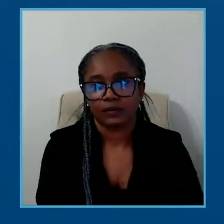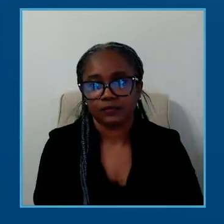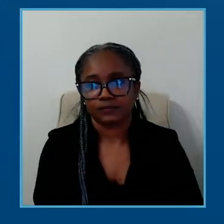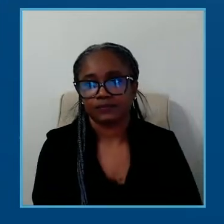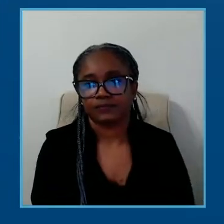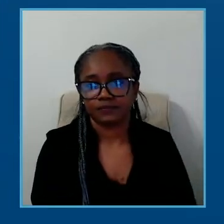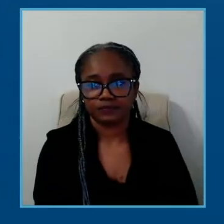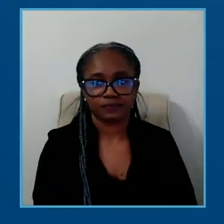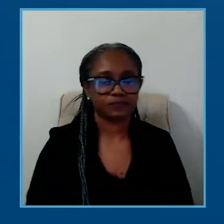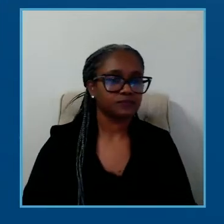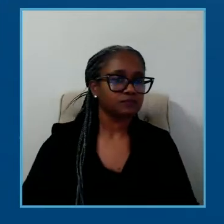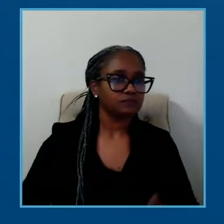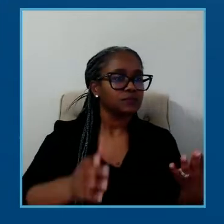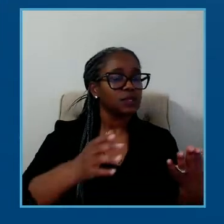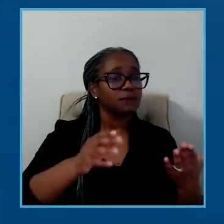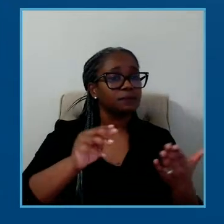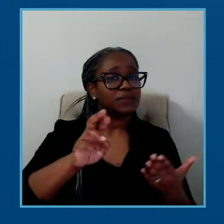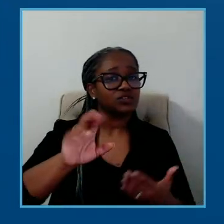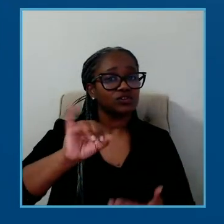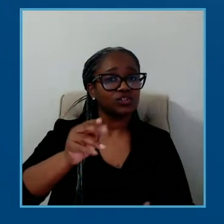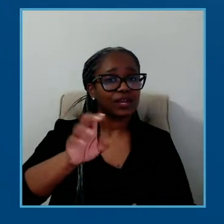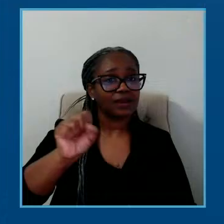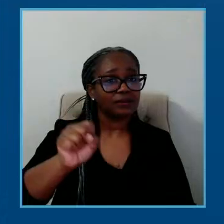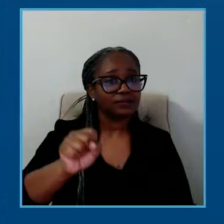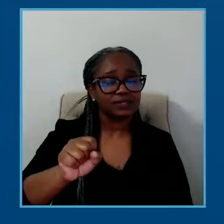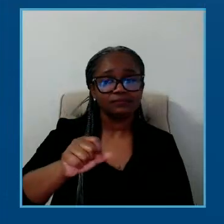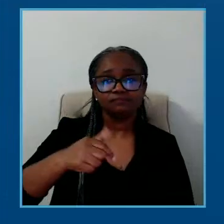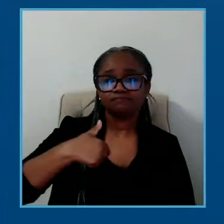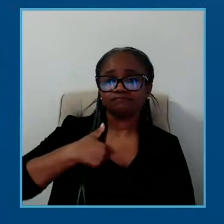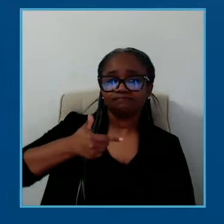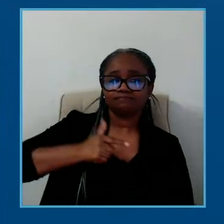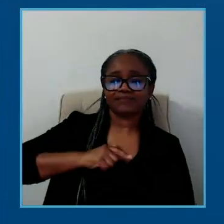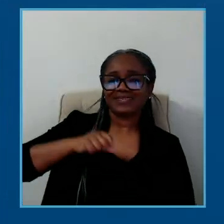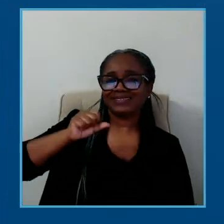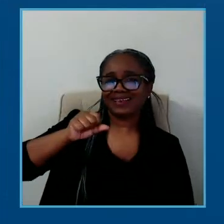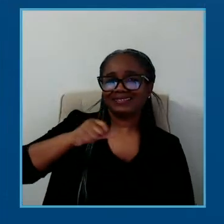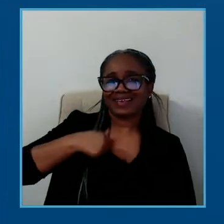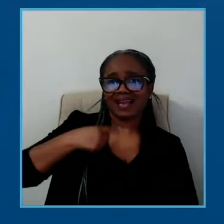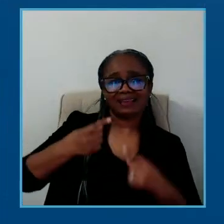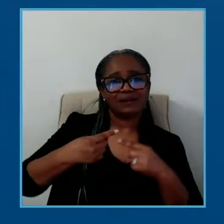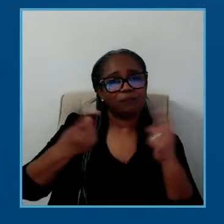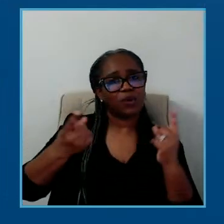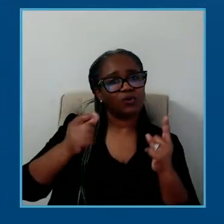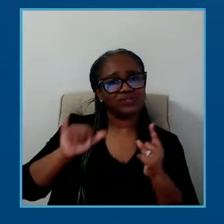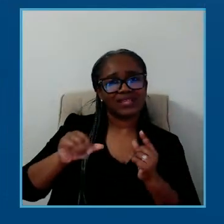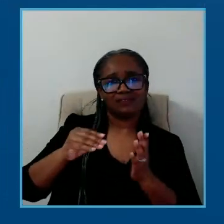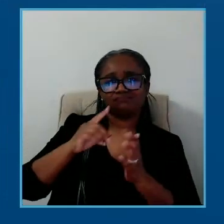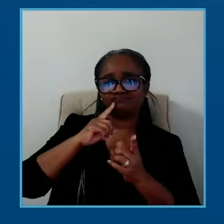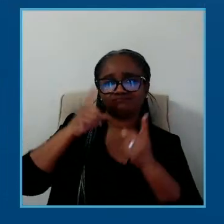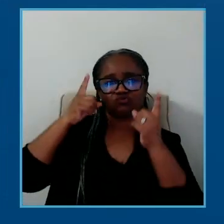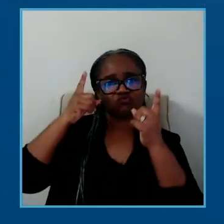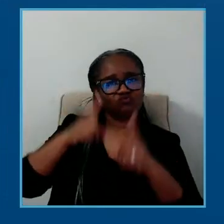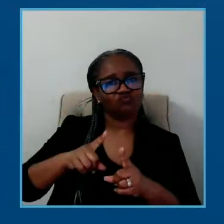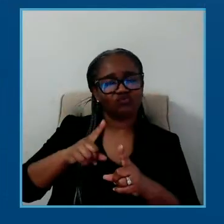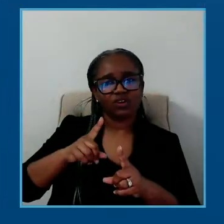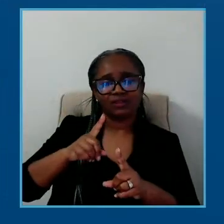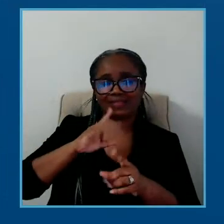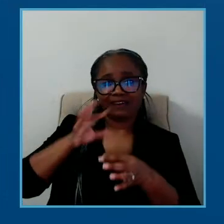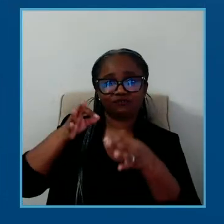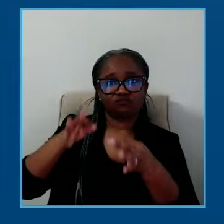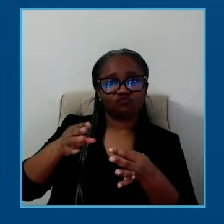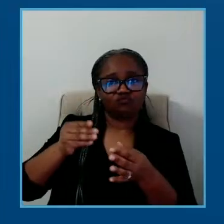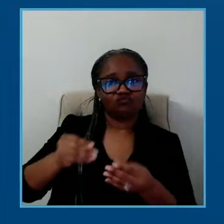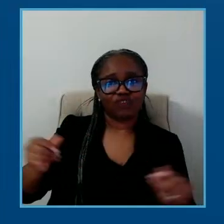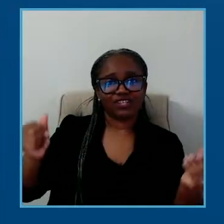Yes, I oppose this resolution as well. I agree with what Ms. Davis said completely. Look, I